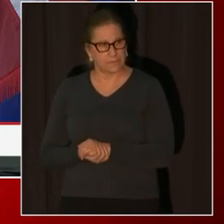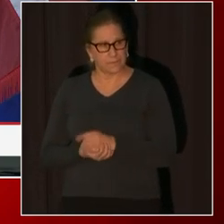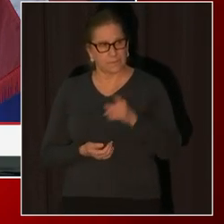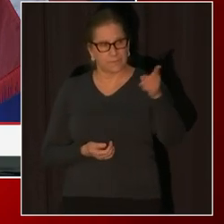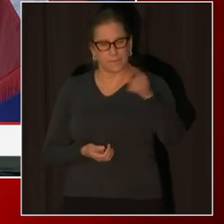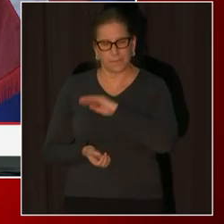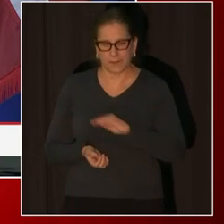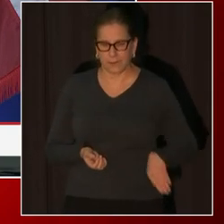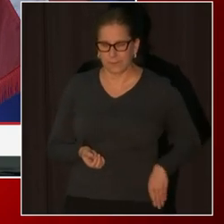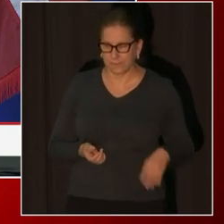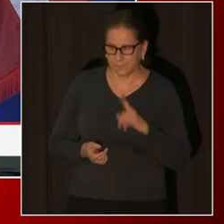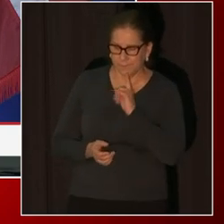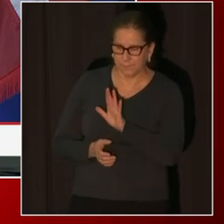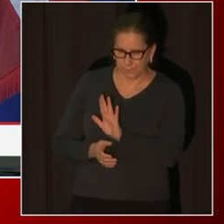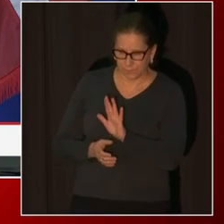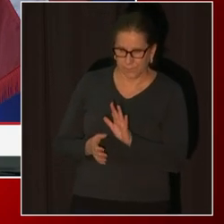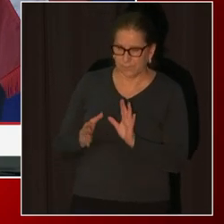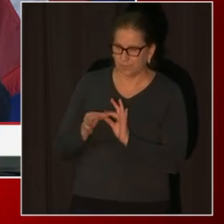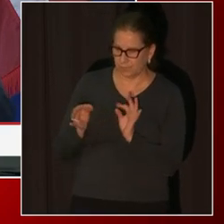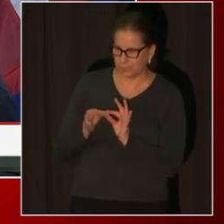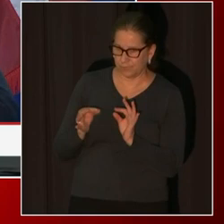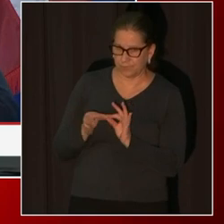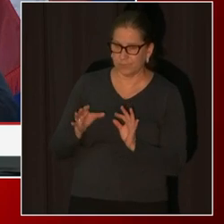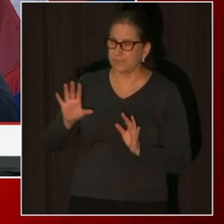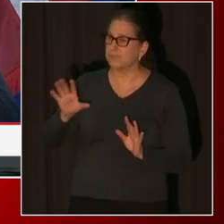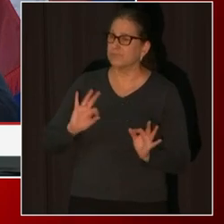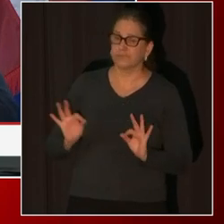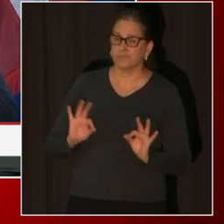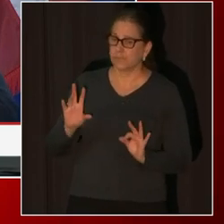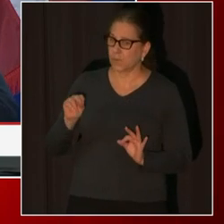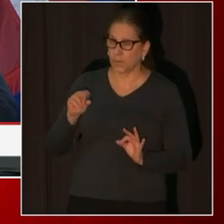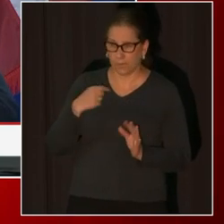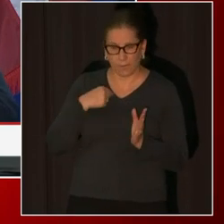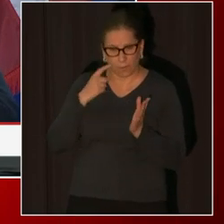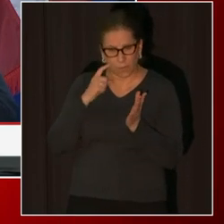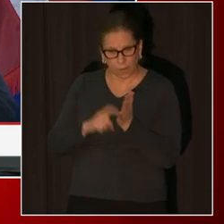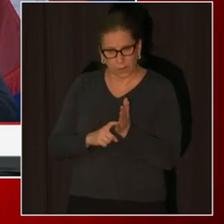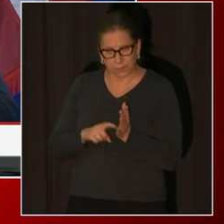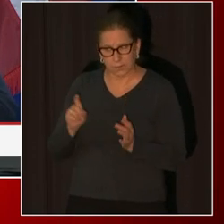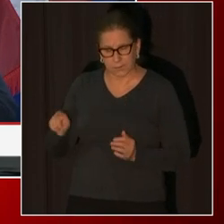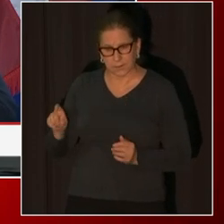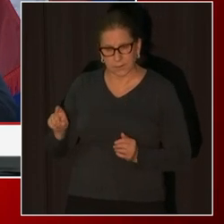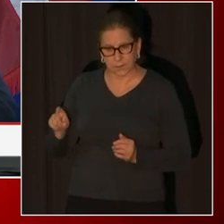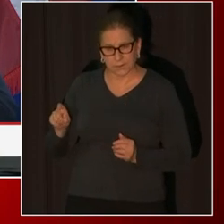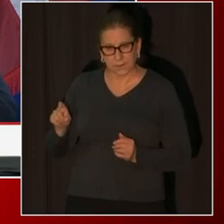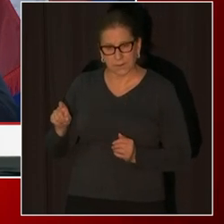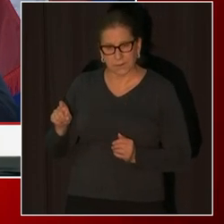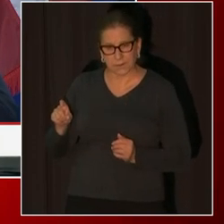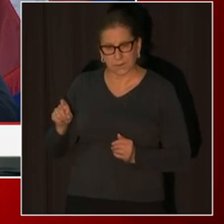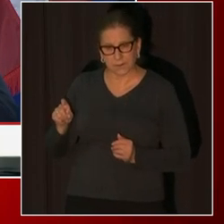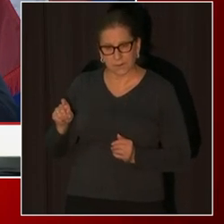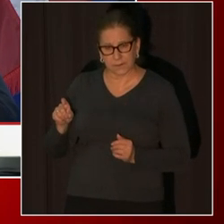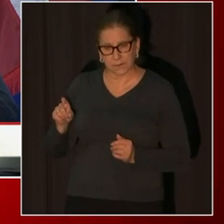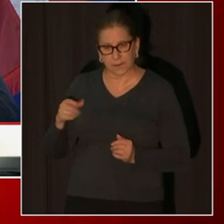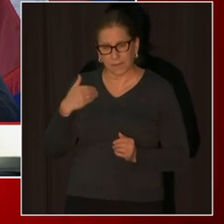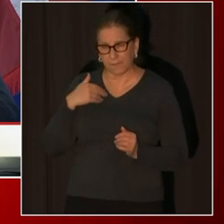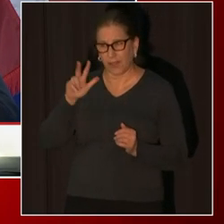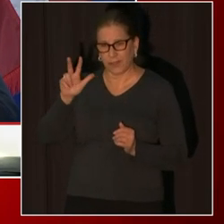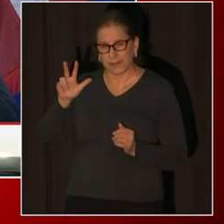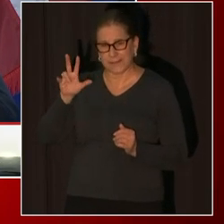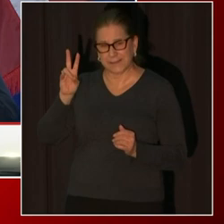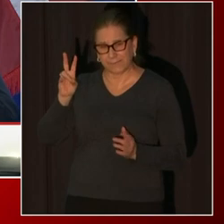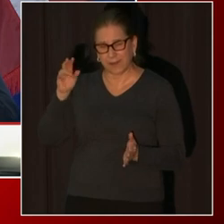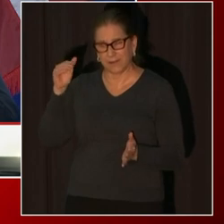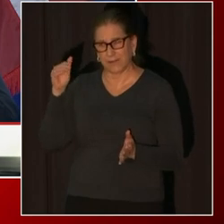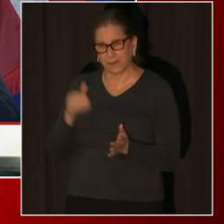and we recognize that it's not insignificant. We have over 37,000 people who work for us, and district